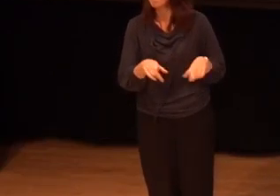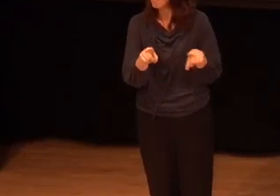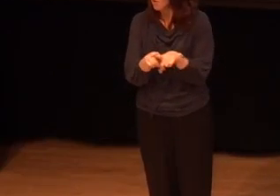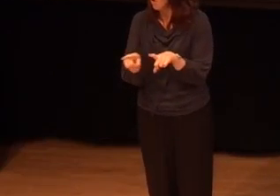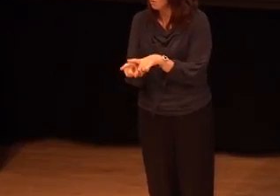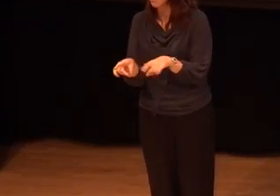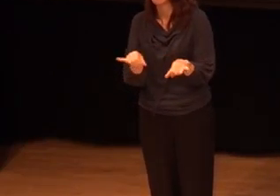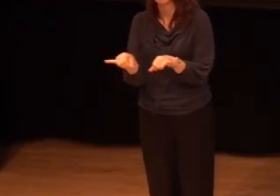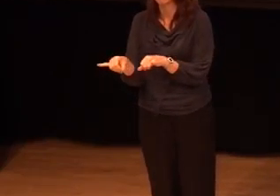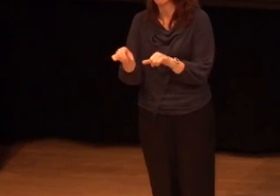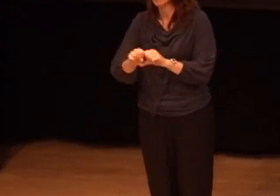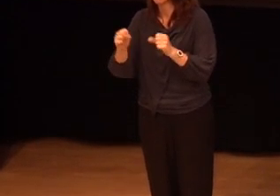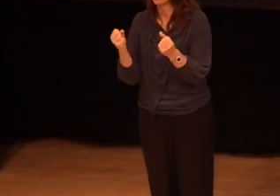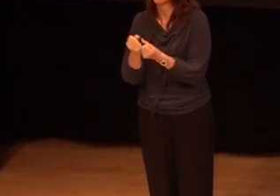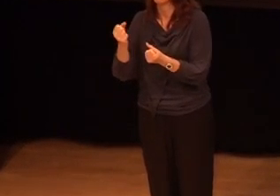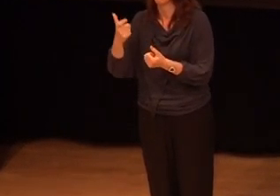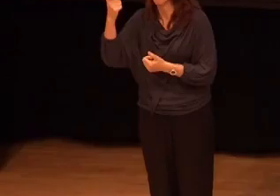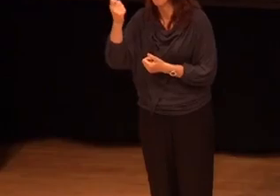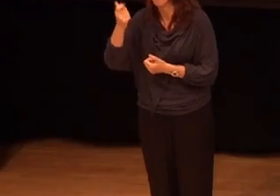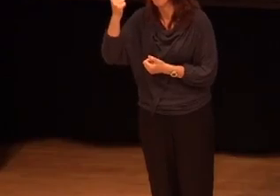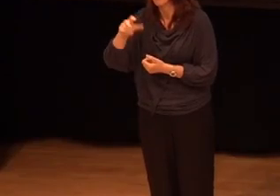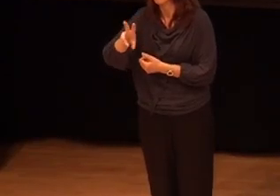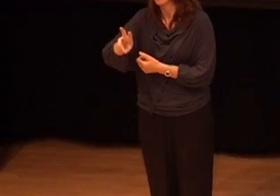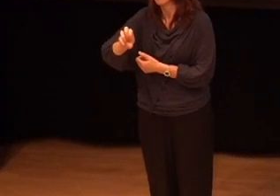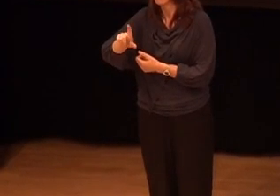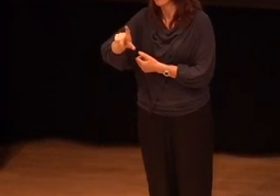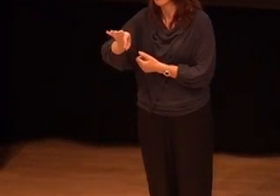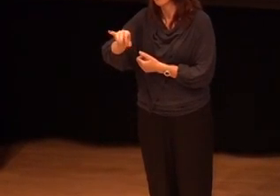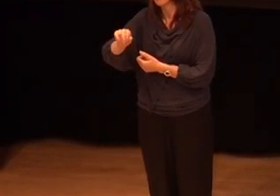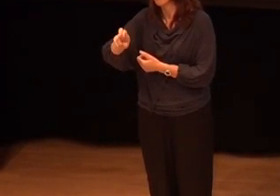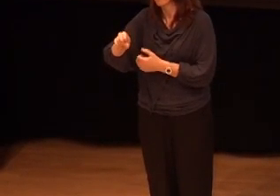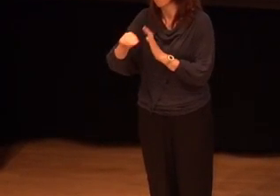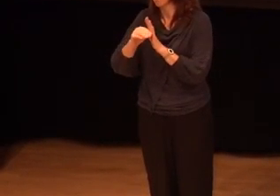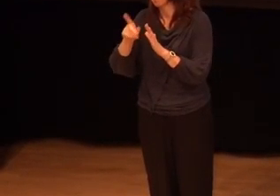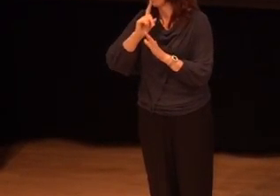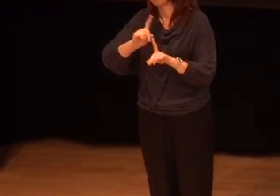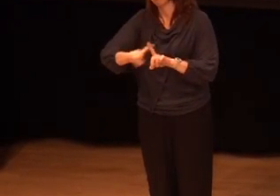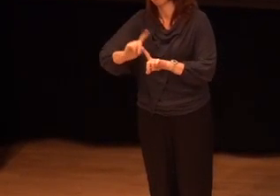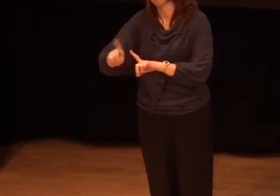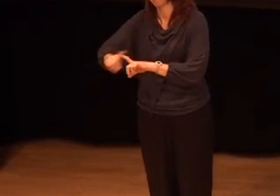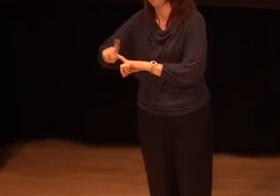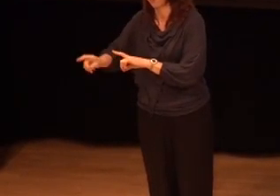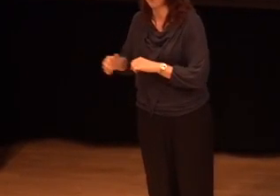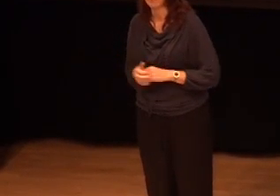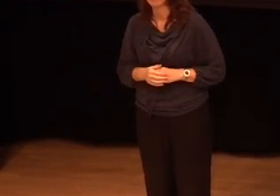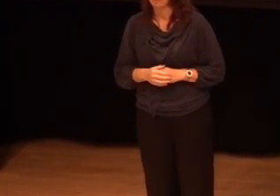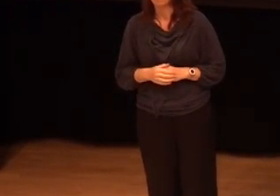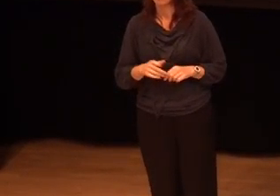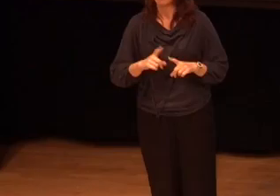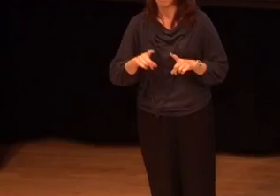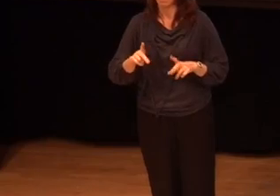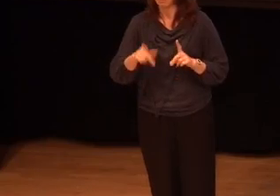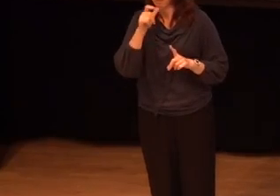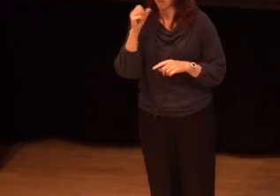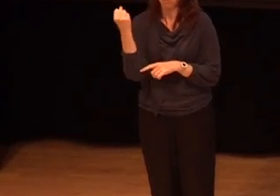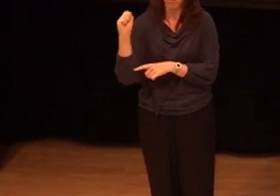our social welfare models, and that are all quite different. But I did find that the activists certainly spoke